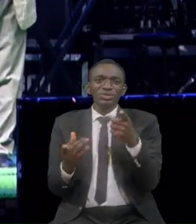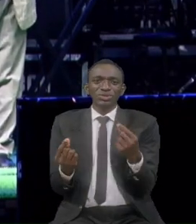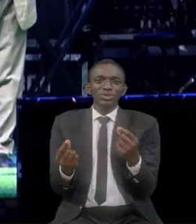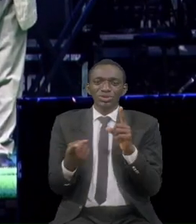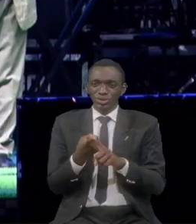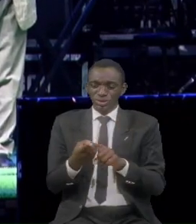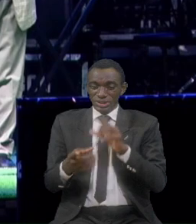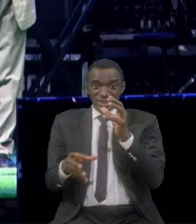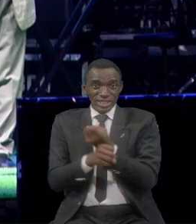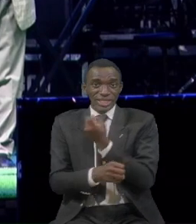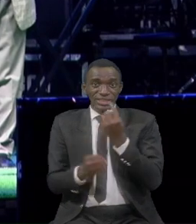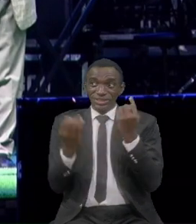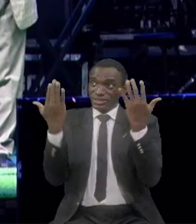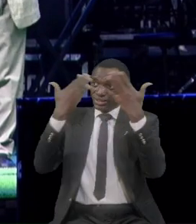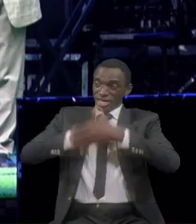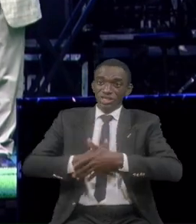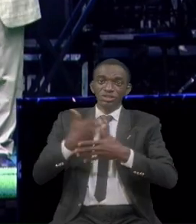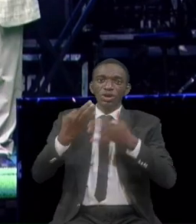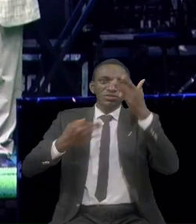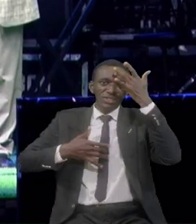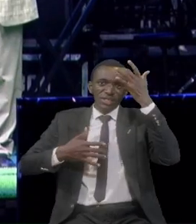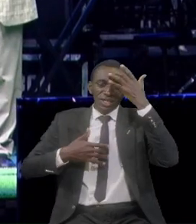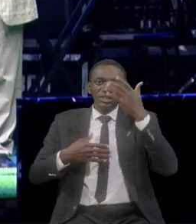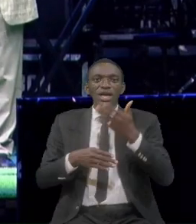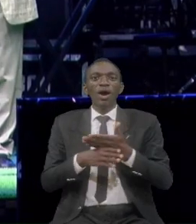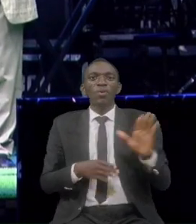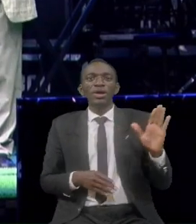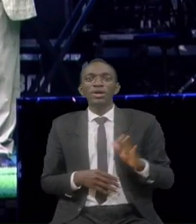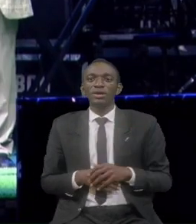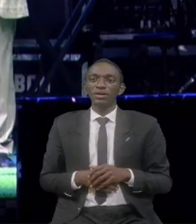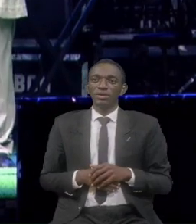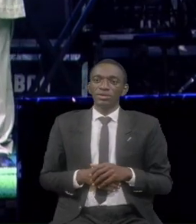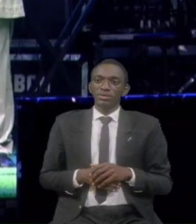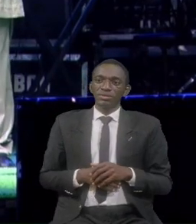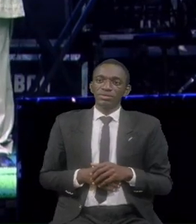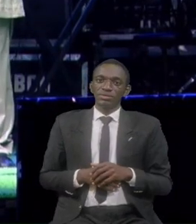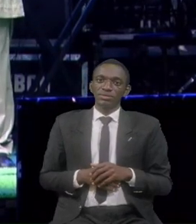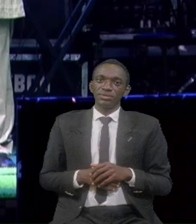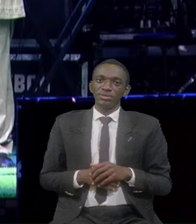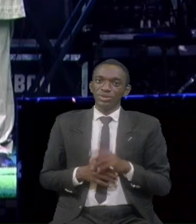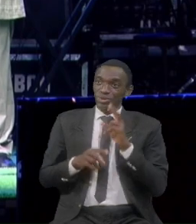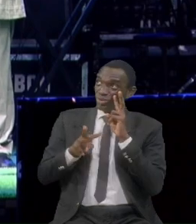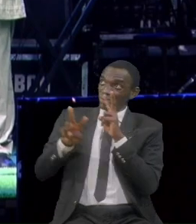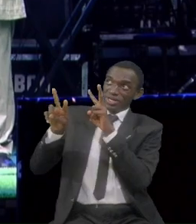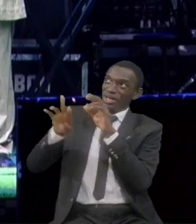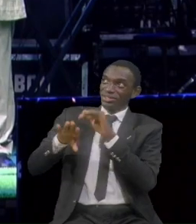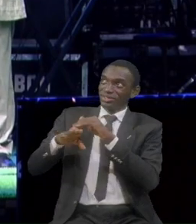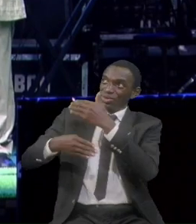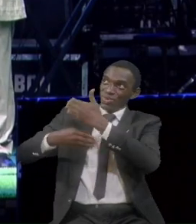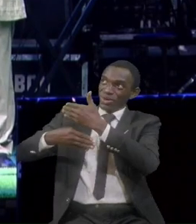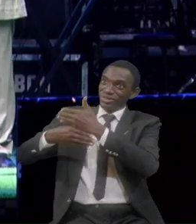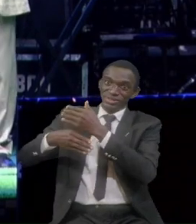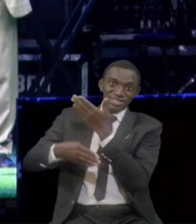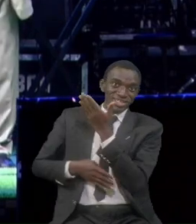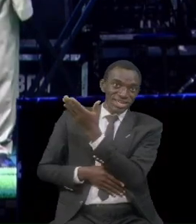away? Atong unsa ba kinanglan nato para atong pagawason ng kangit-ngit? Look at the switch over there. Pangita ang